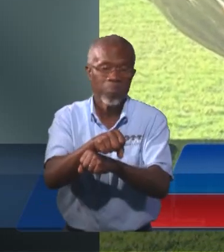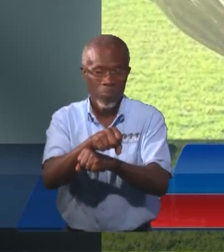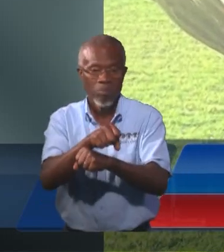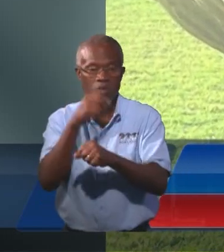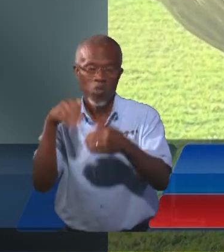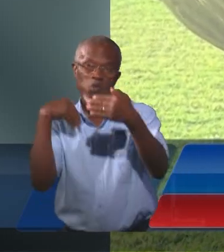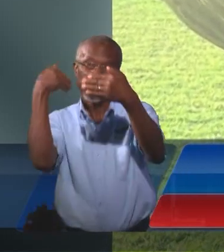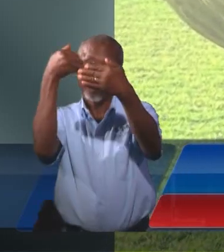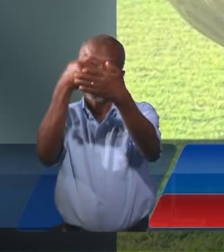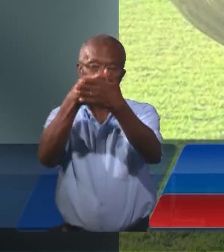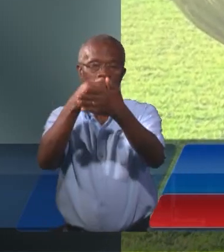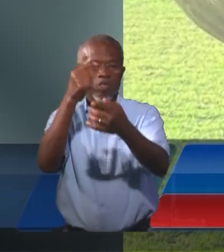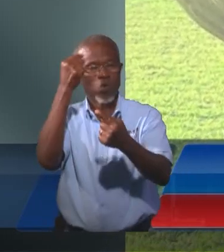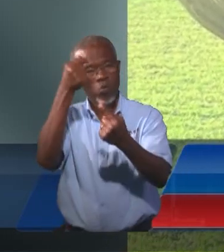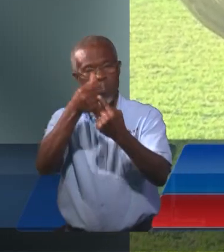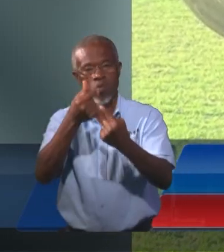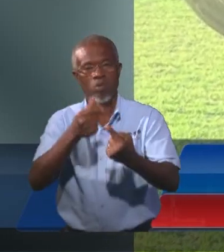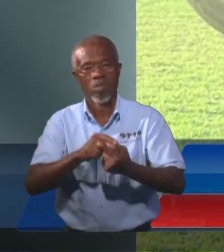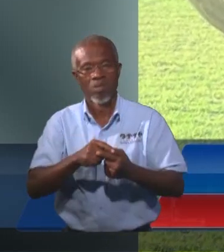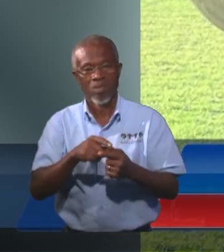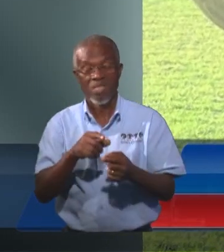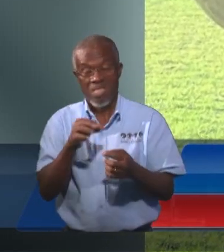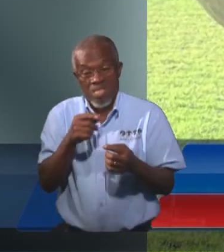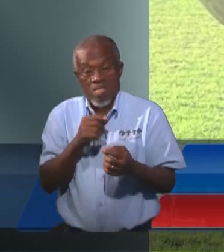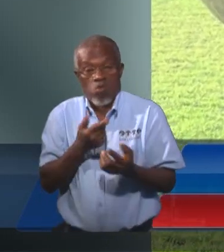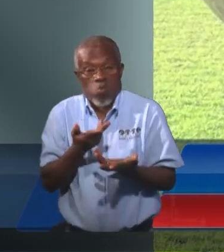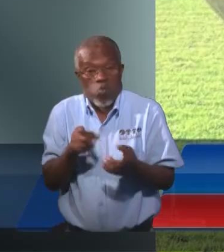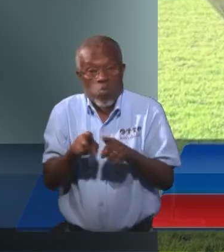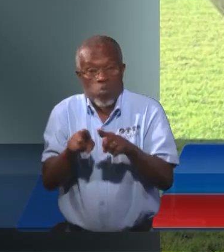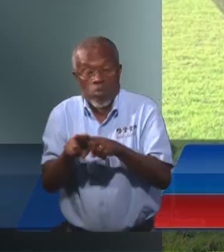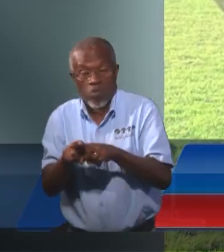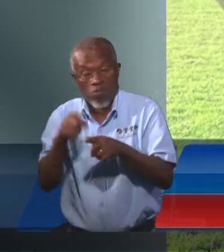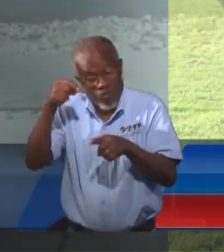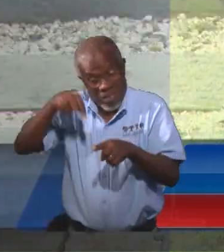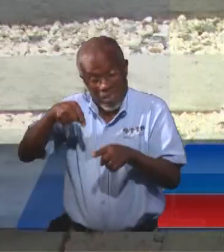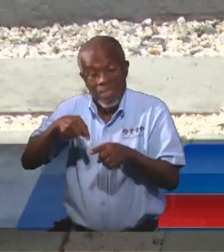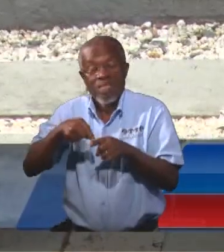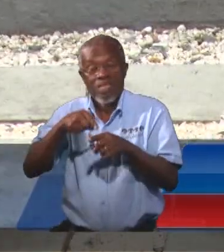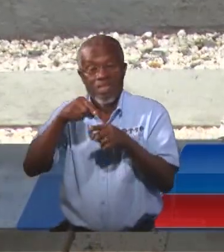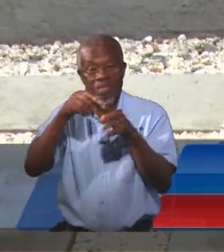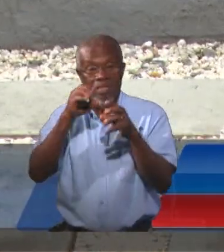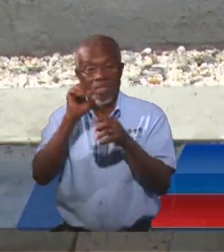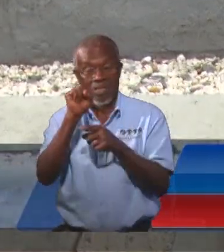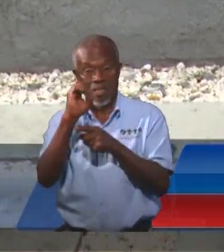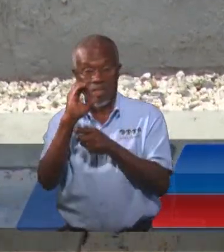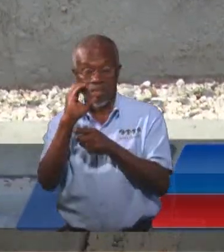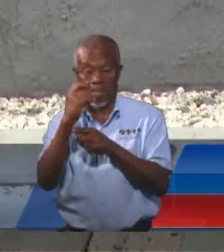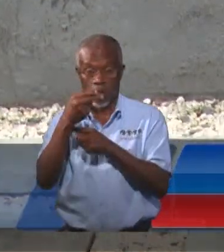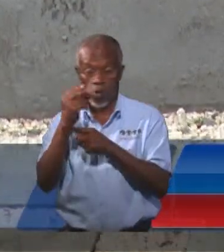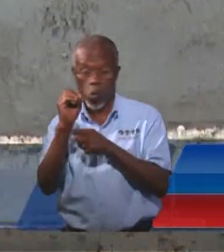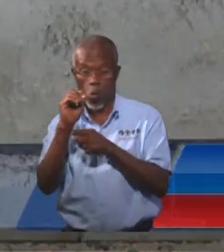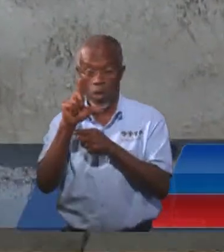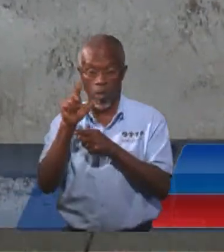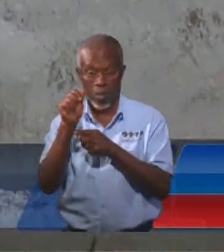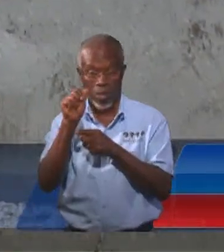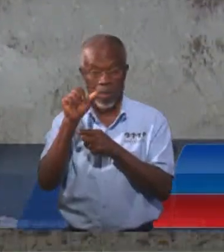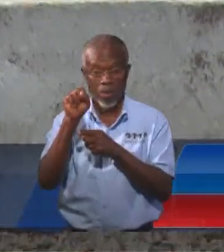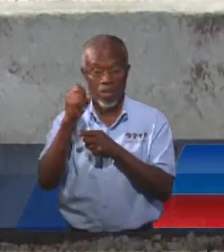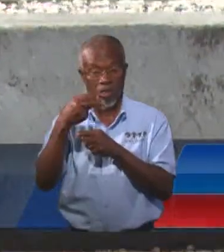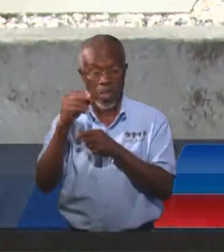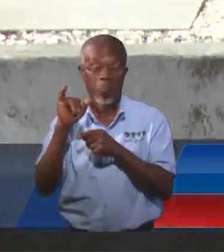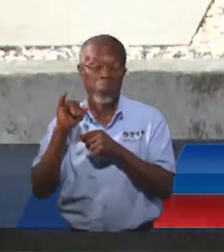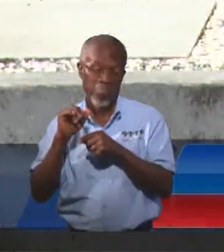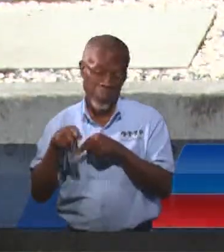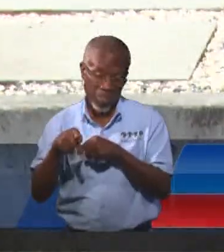order to take up his scholarship. He is grateful for the support from family and friends throughout his journey who have